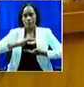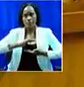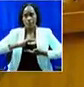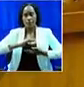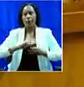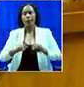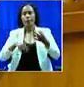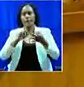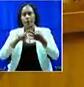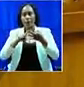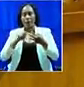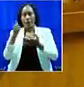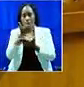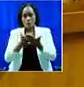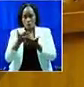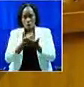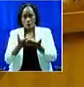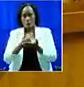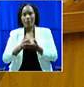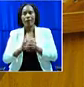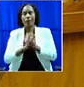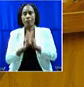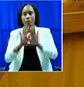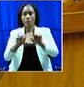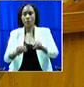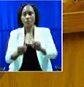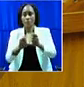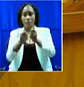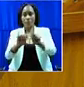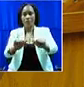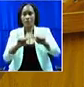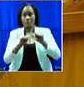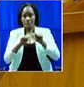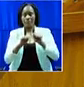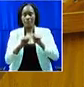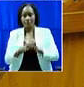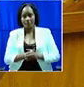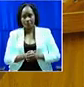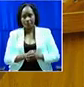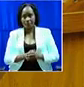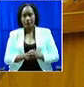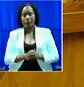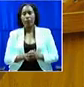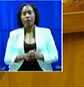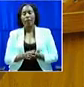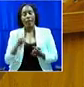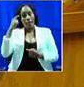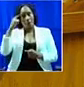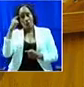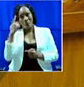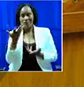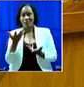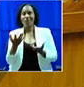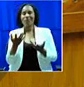economic recovery. As we anticipated, the impact of the pandemic on the livelihoods